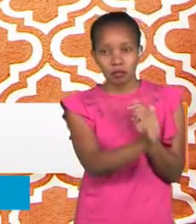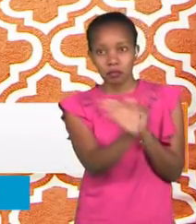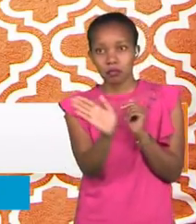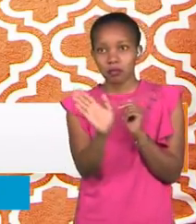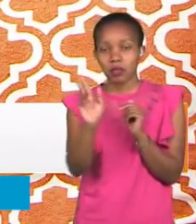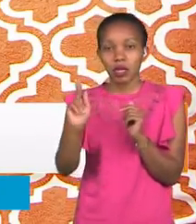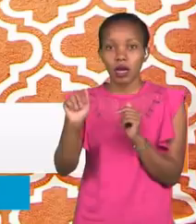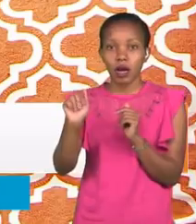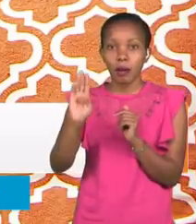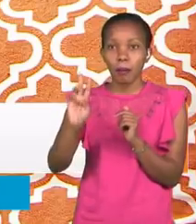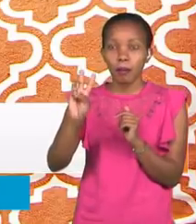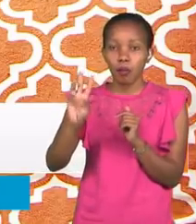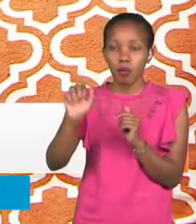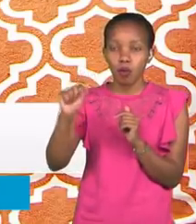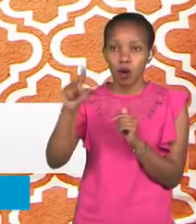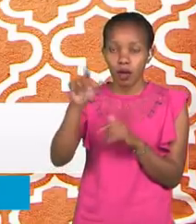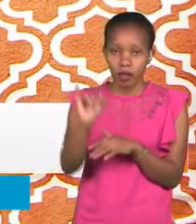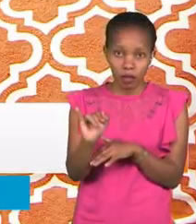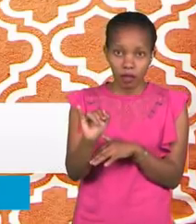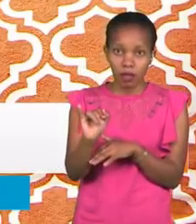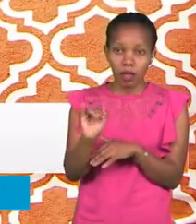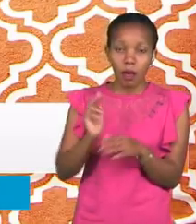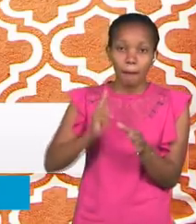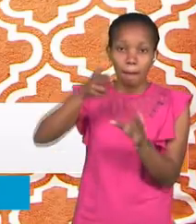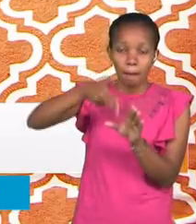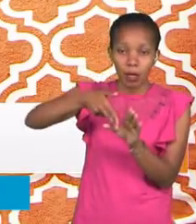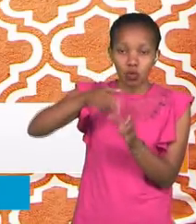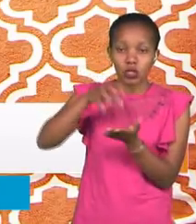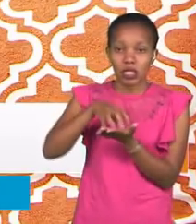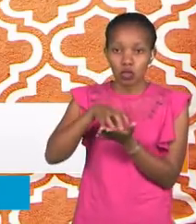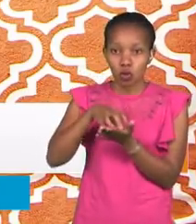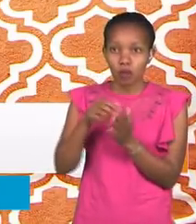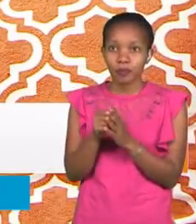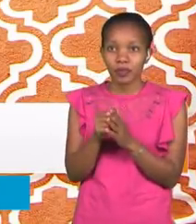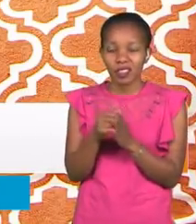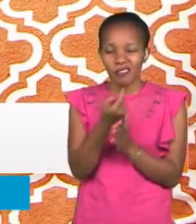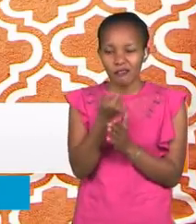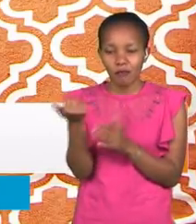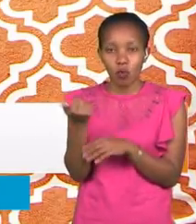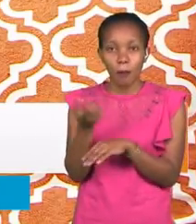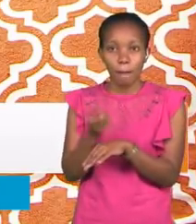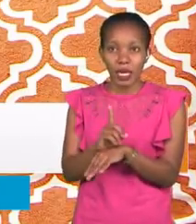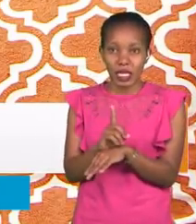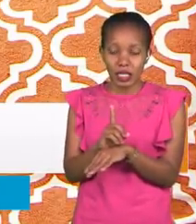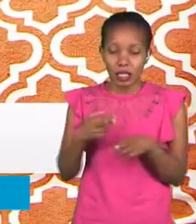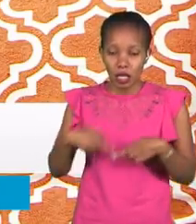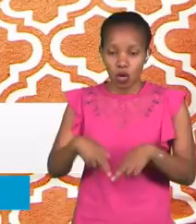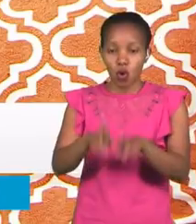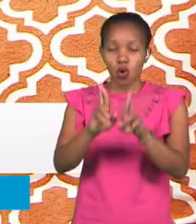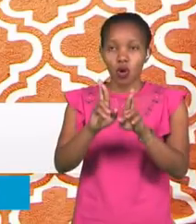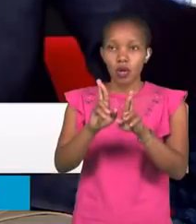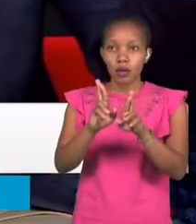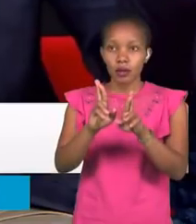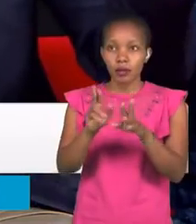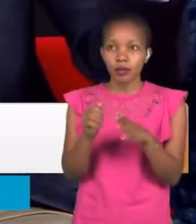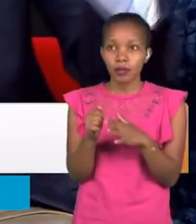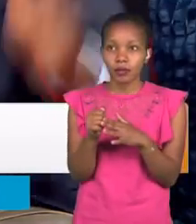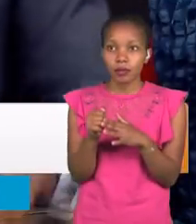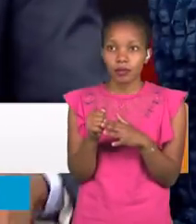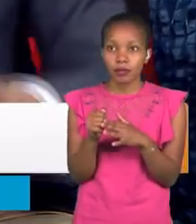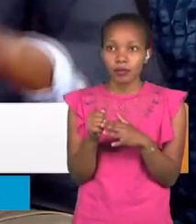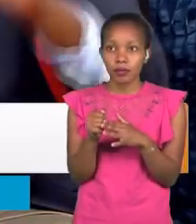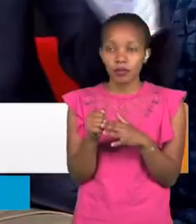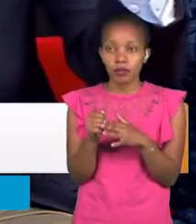Kabwagi mm-hmm. Shell petrol station. Okay. And when you go a few minutes onto that road. The DP residence?